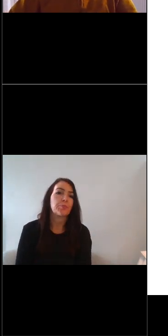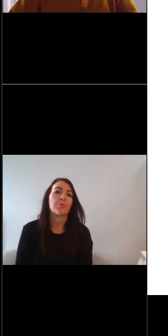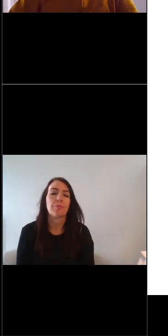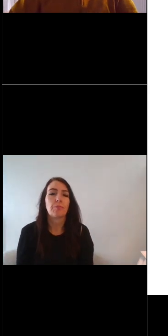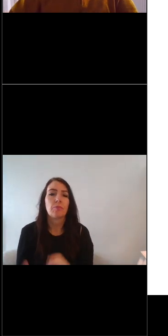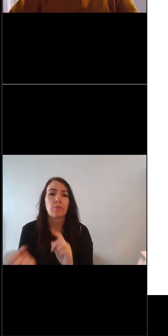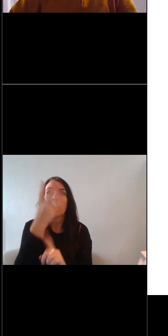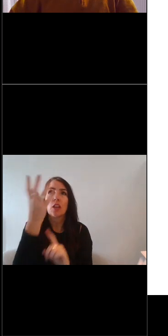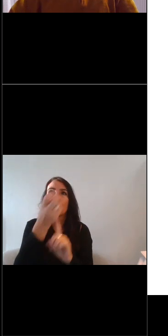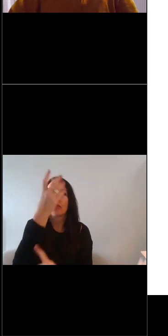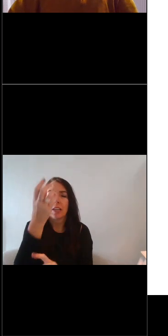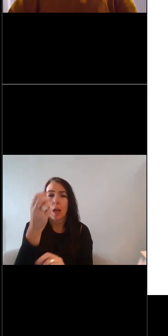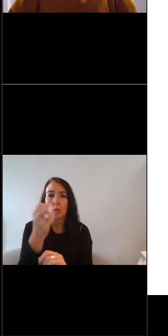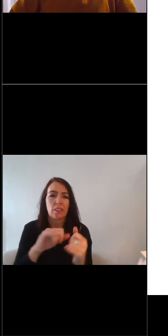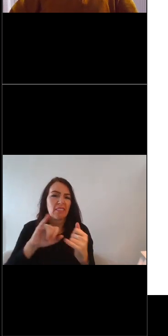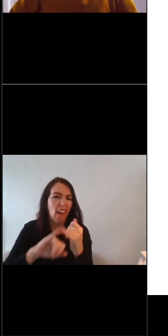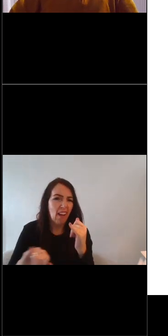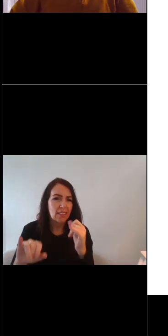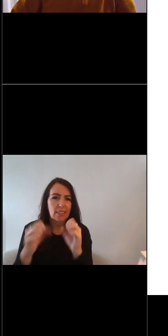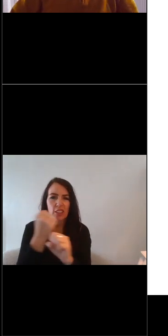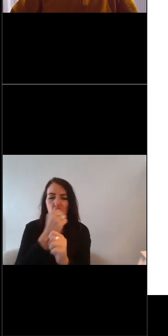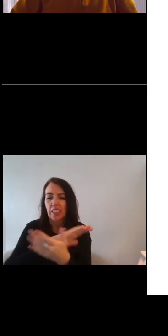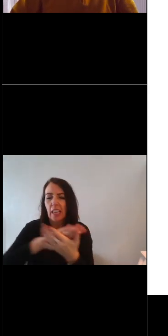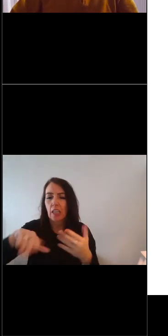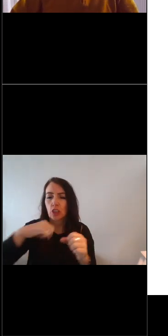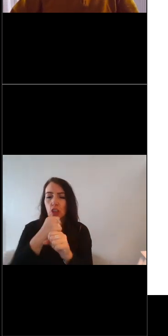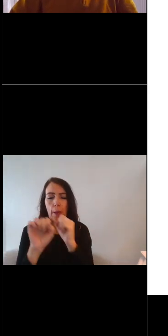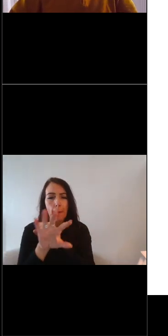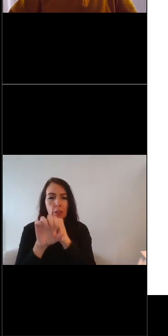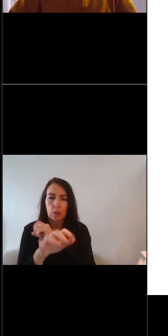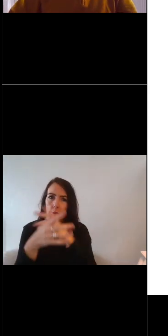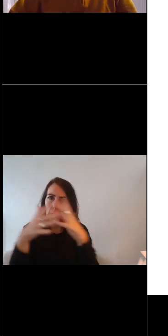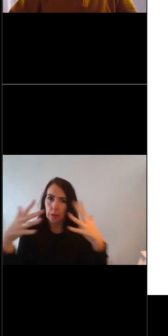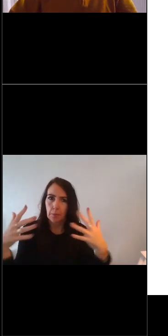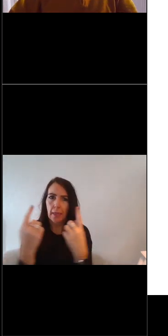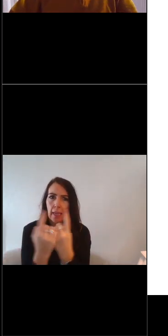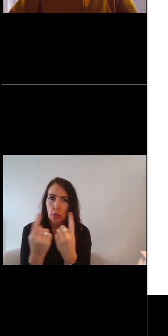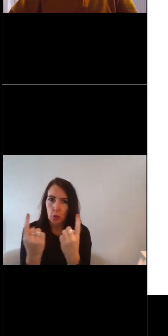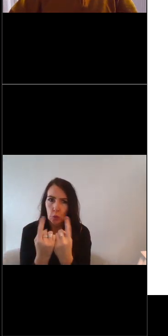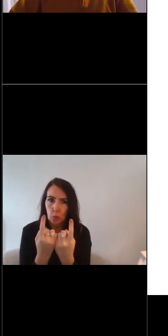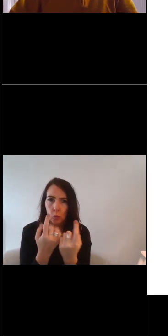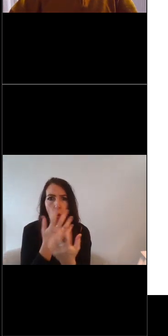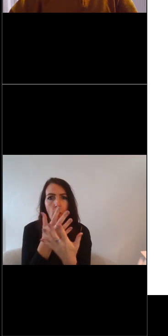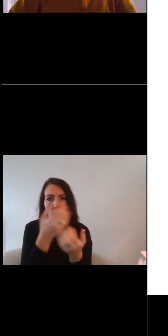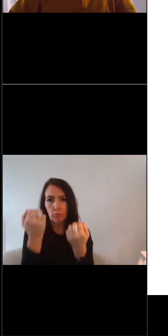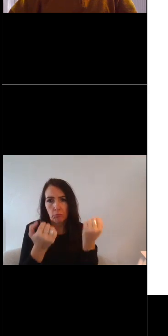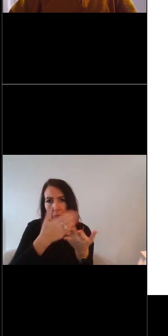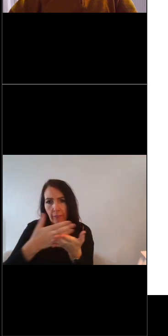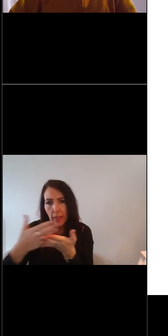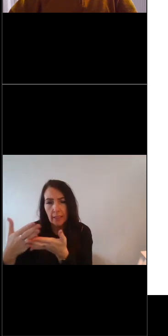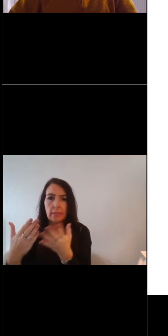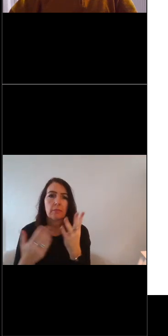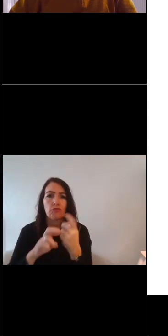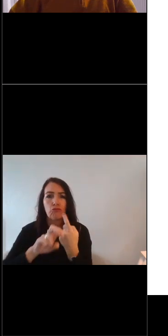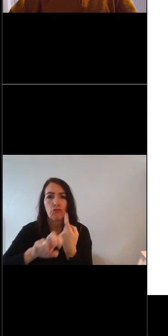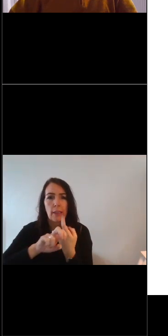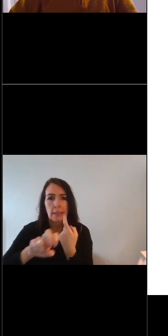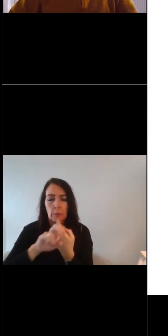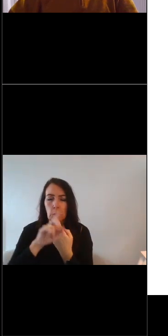obviously a big issue. Fleet and transport are often the biggest source, or at least one of the biggest sources in